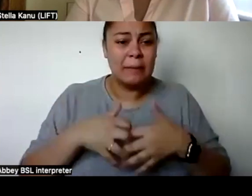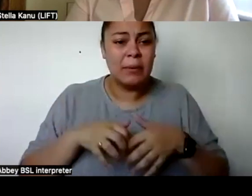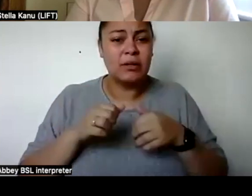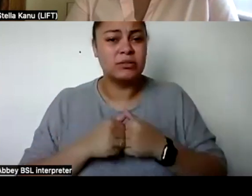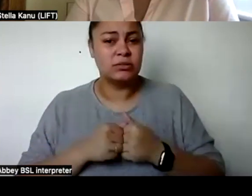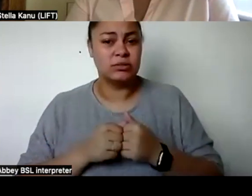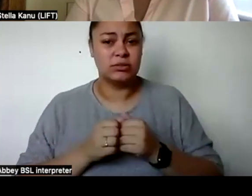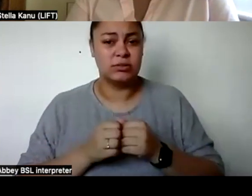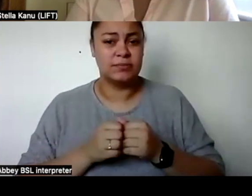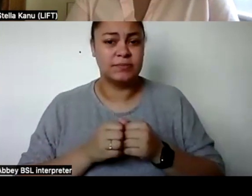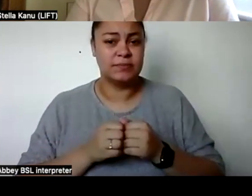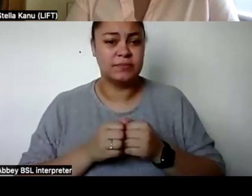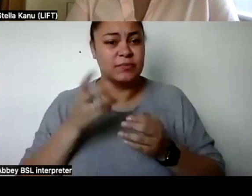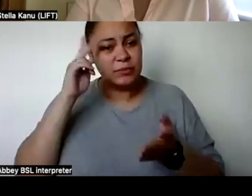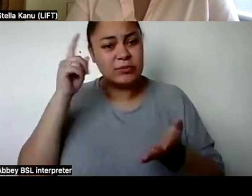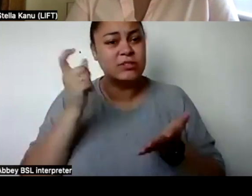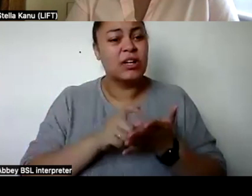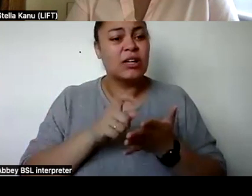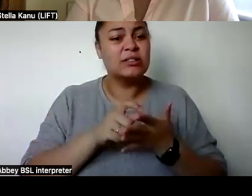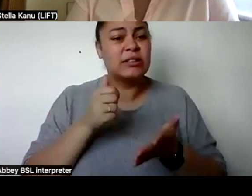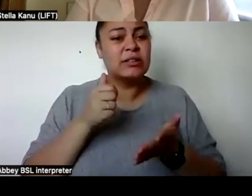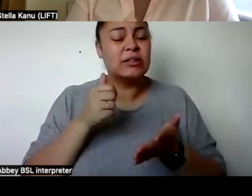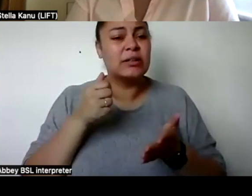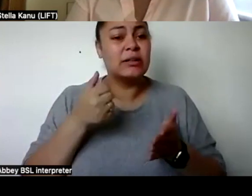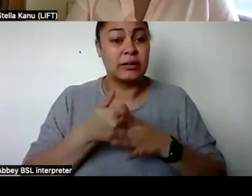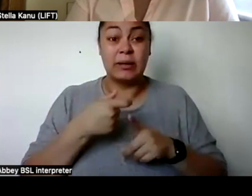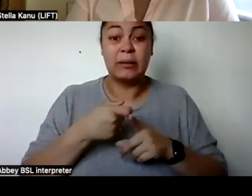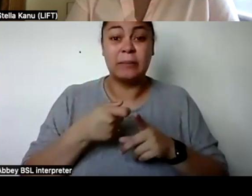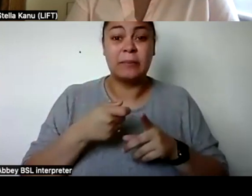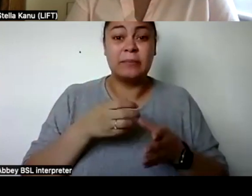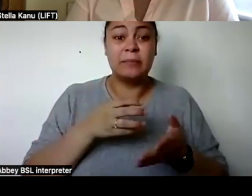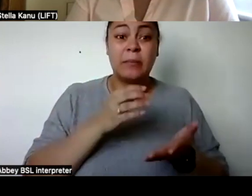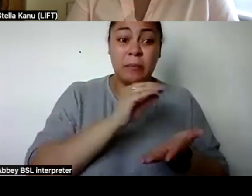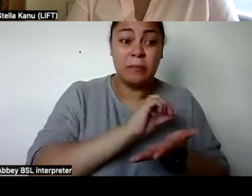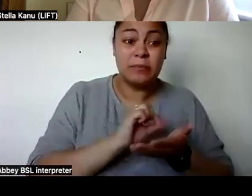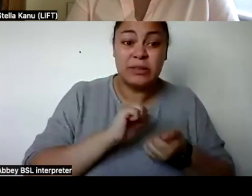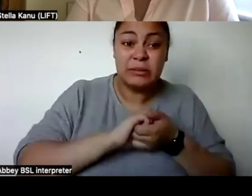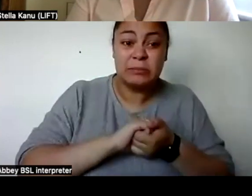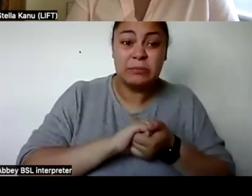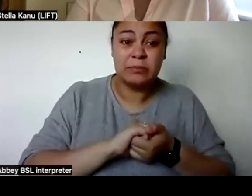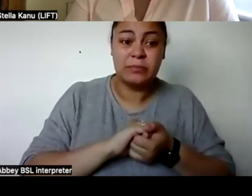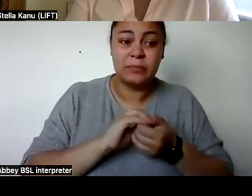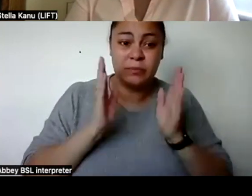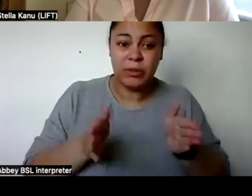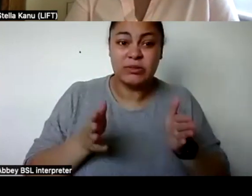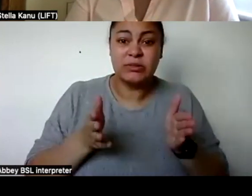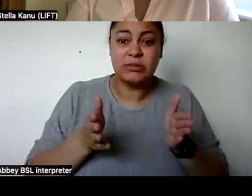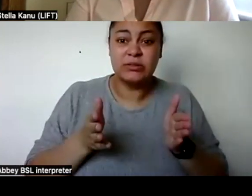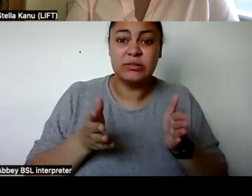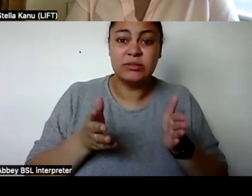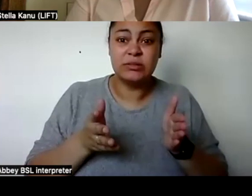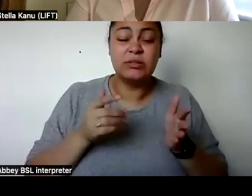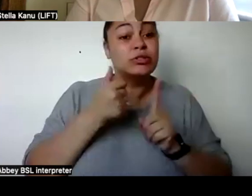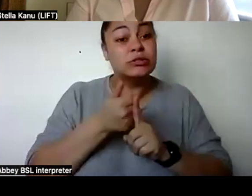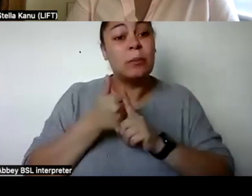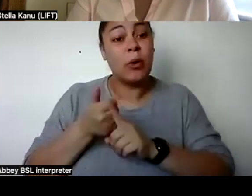And we decided to keep it as a dedicated line so we could start to see how much we needed in the future to